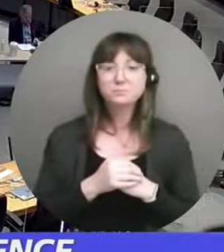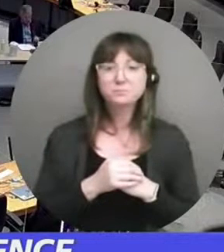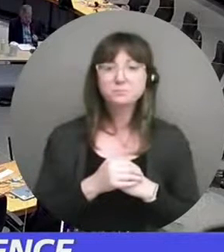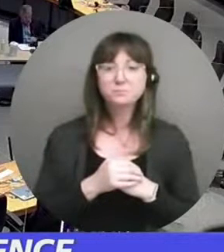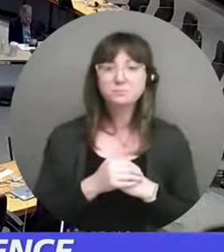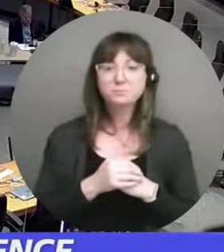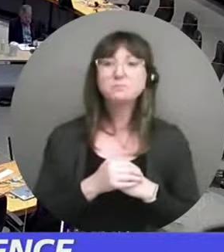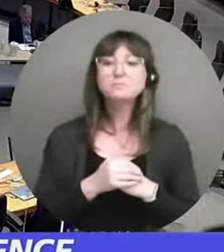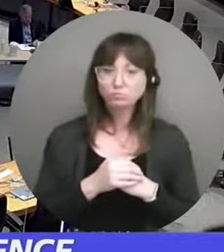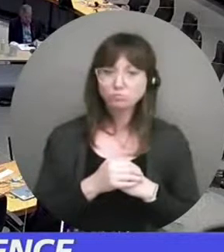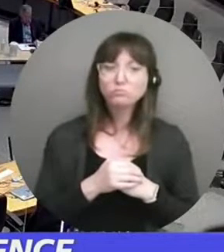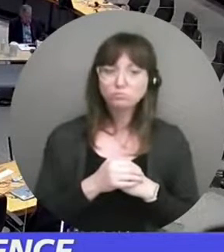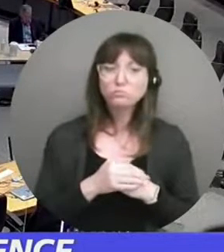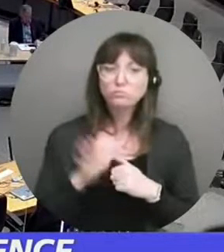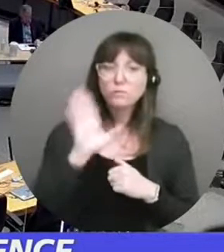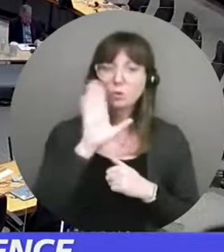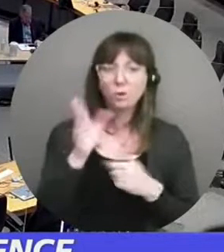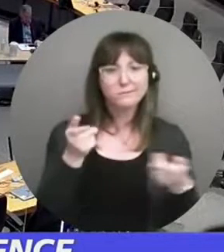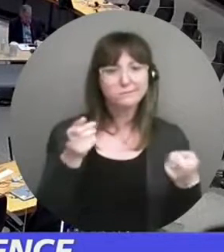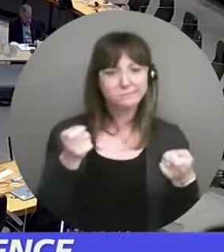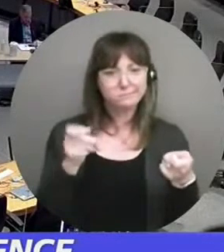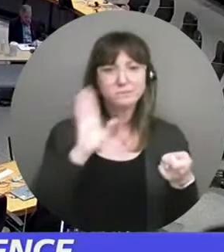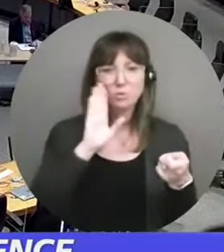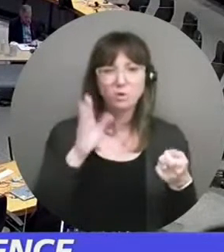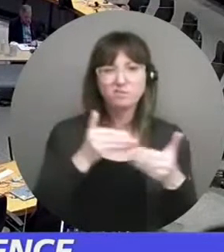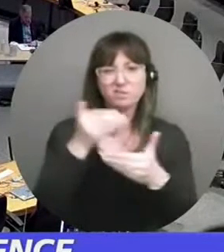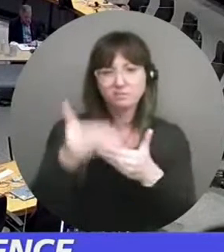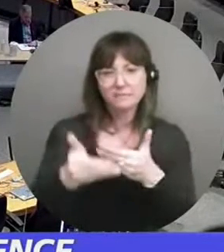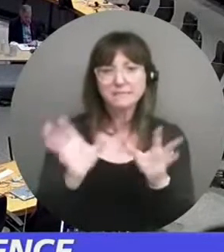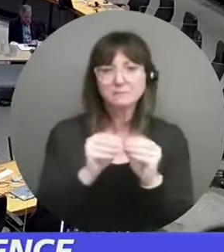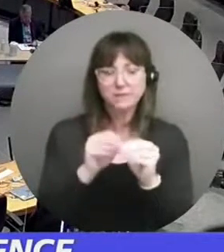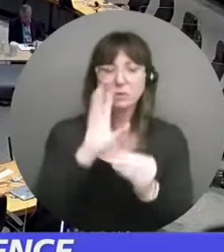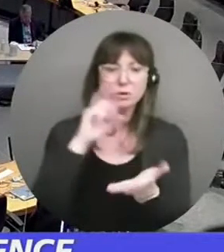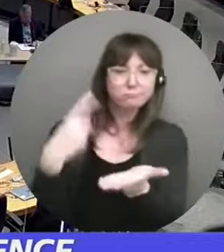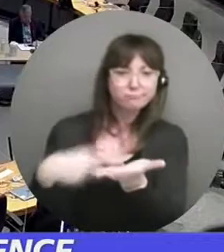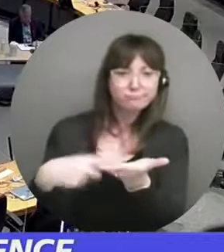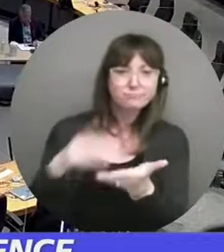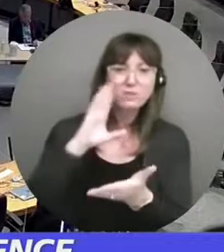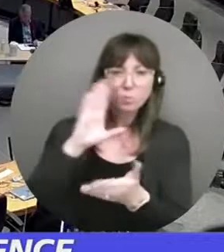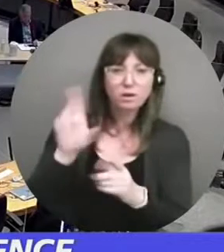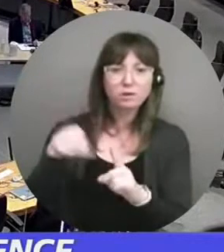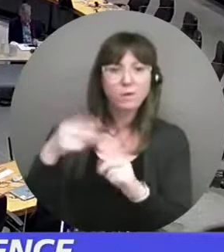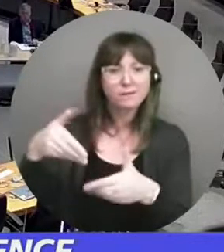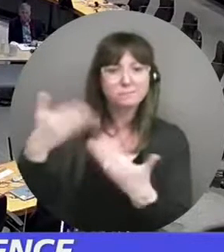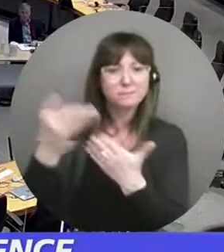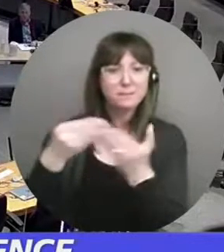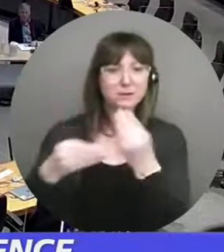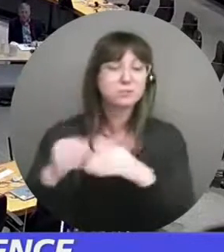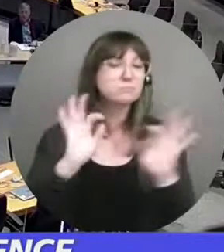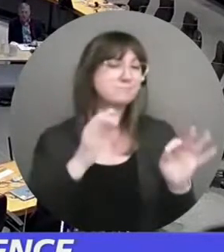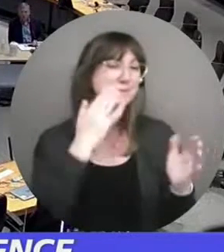We'll be dealing with this at the next meeting as well when we talk to the budget. Thank you very much.